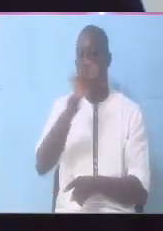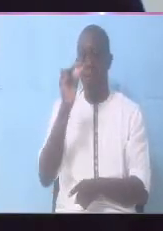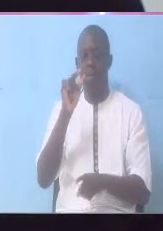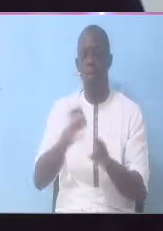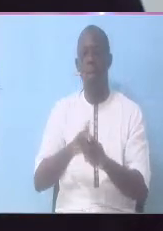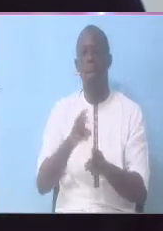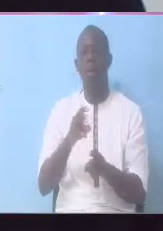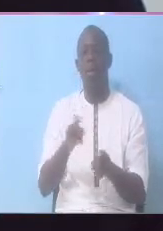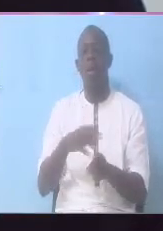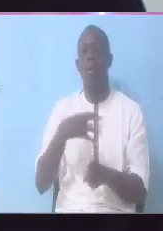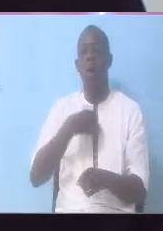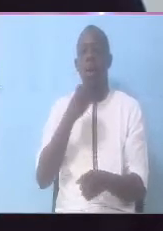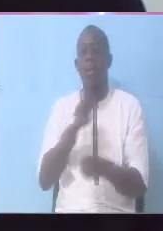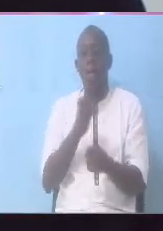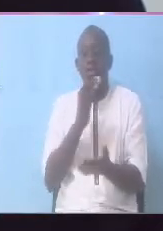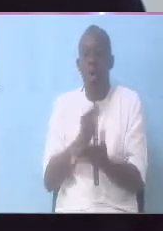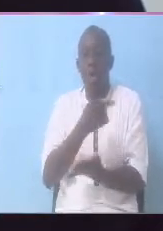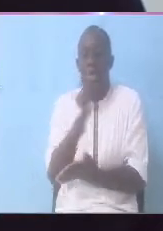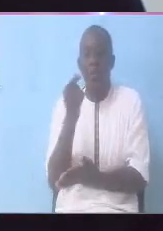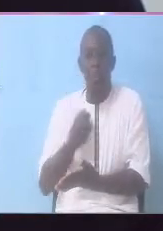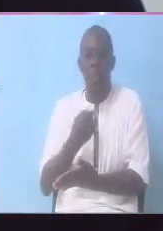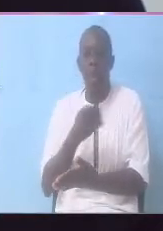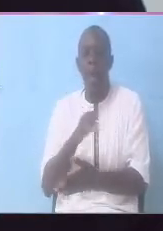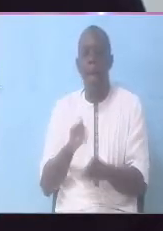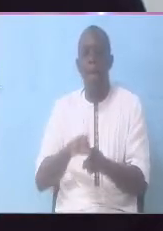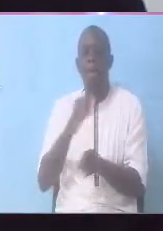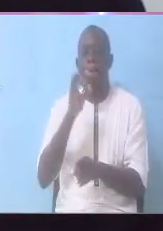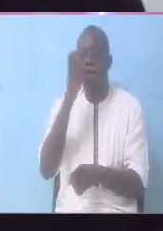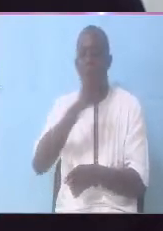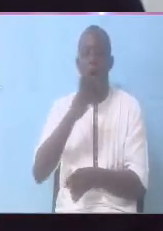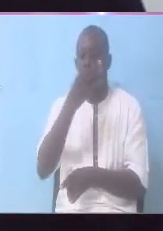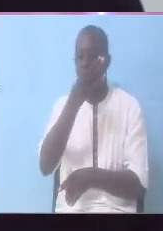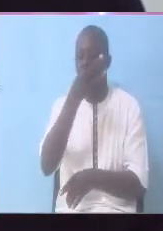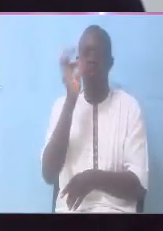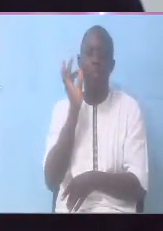whose mouths were just meant to be zipped. So